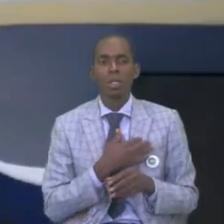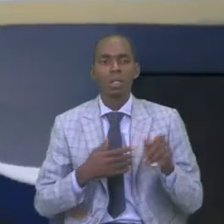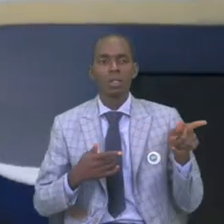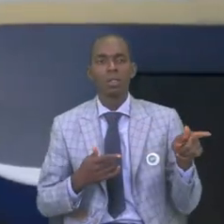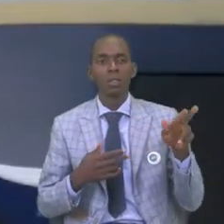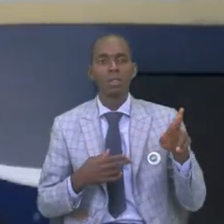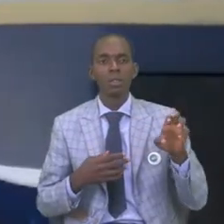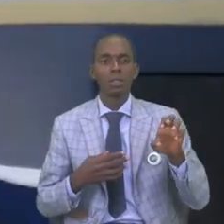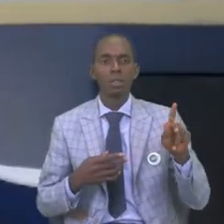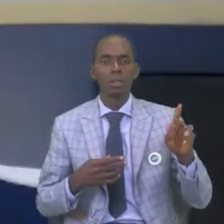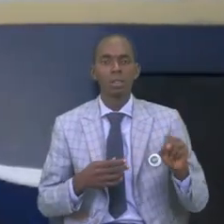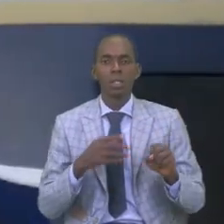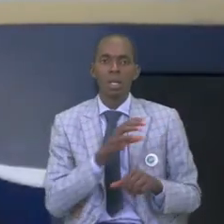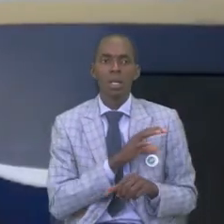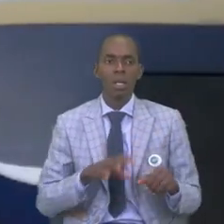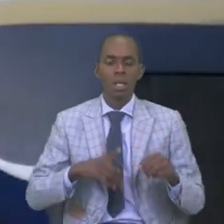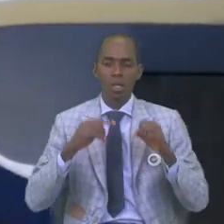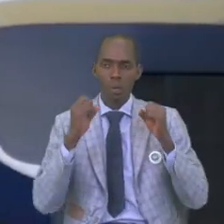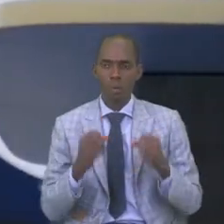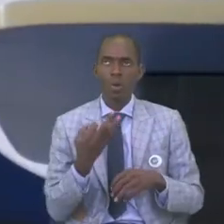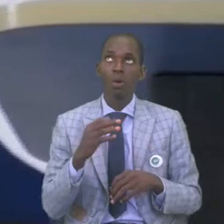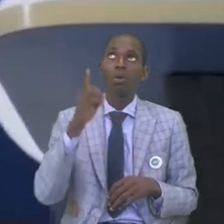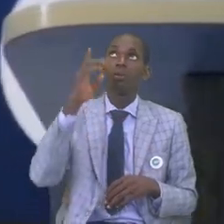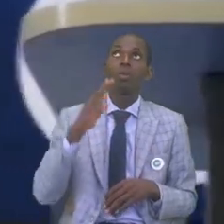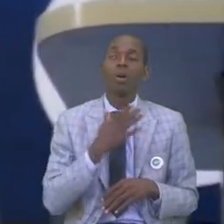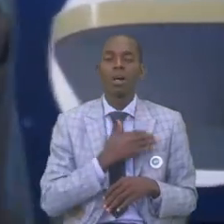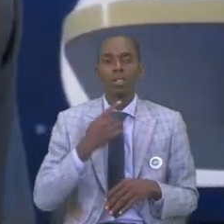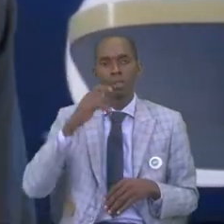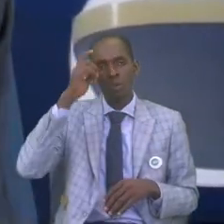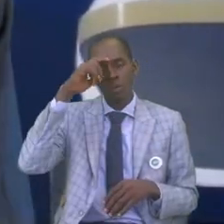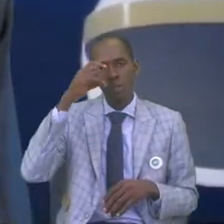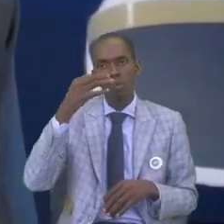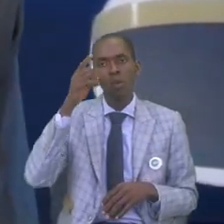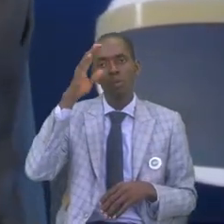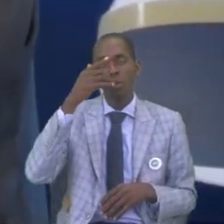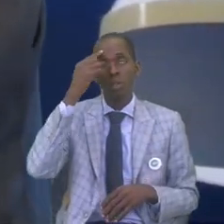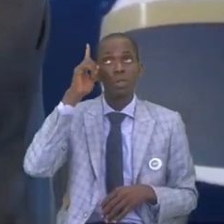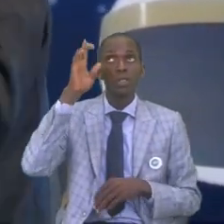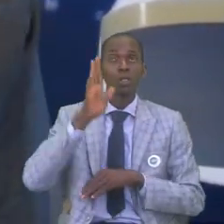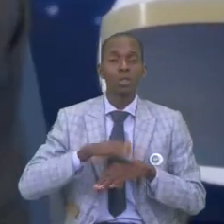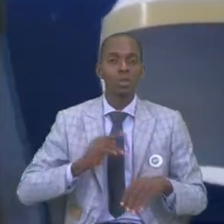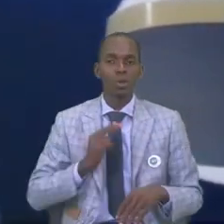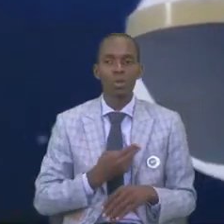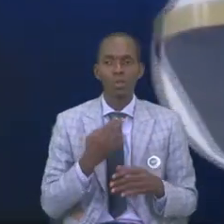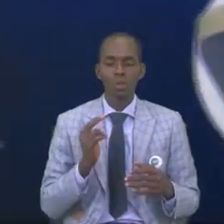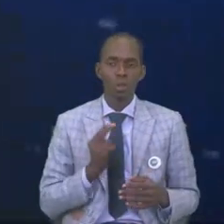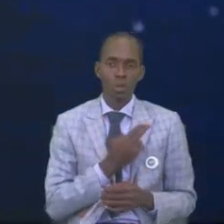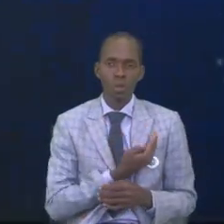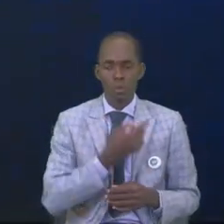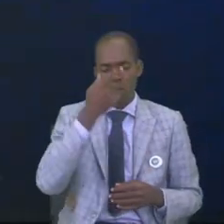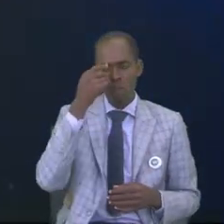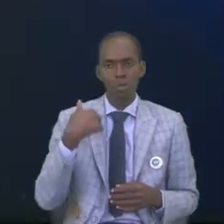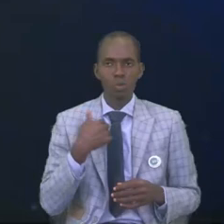of God and the wisdom of God. Because he calls us, and because we have responded, and we